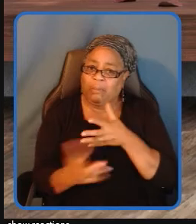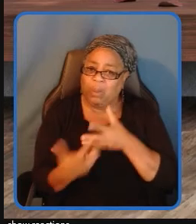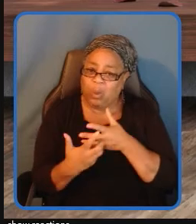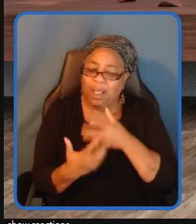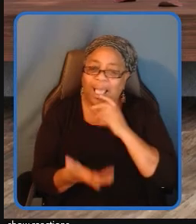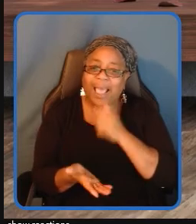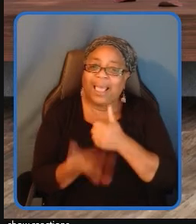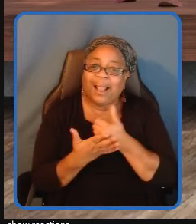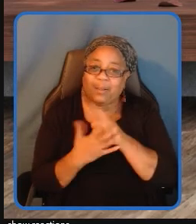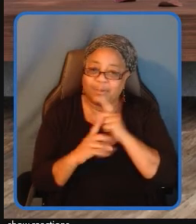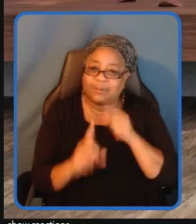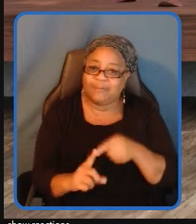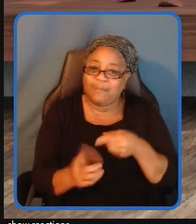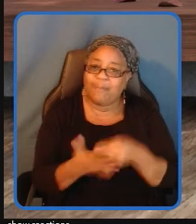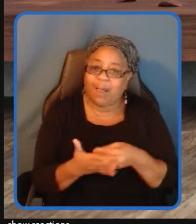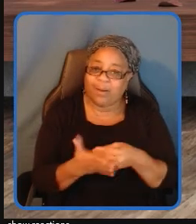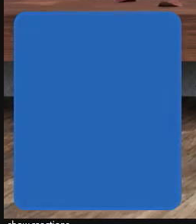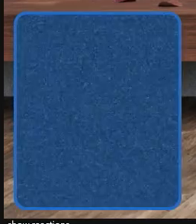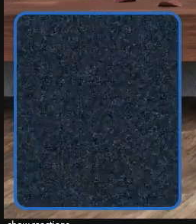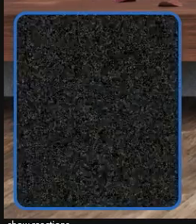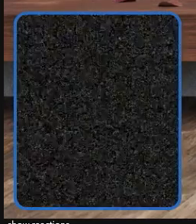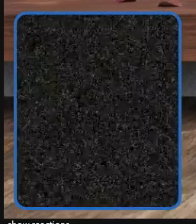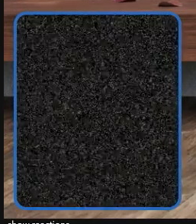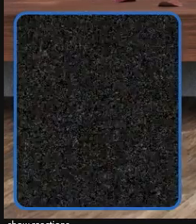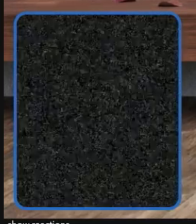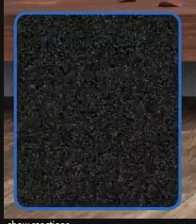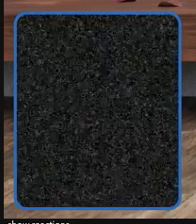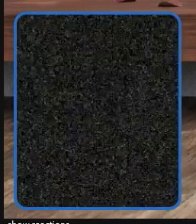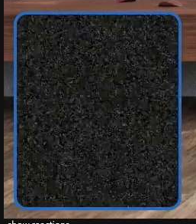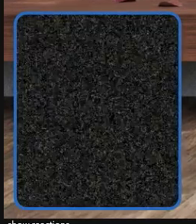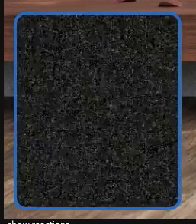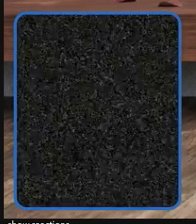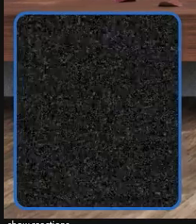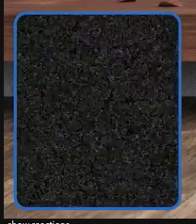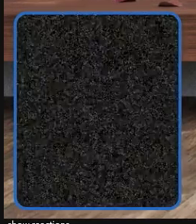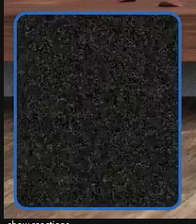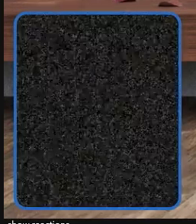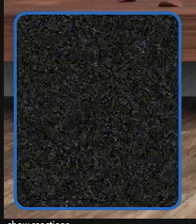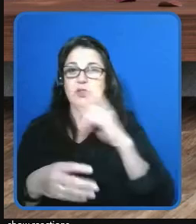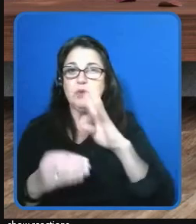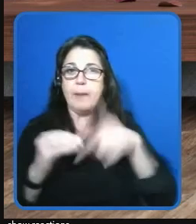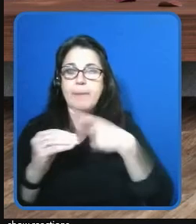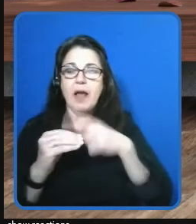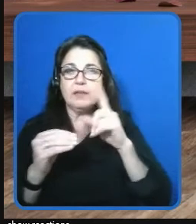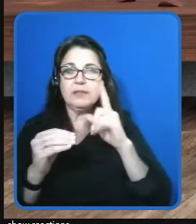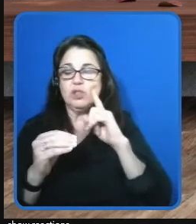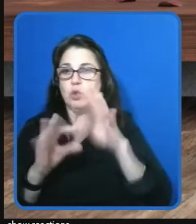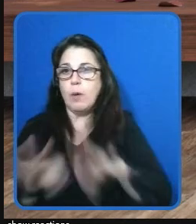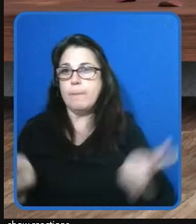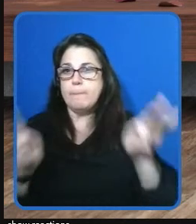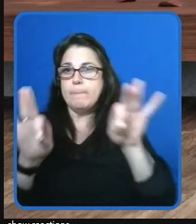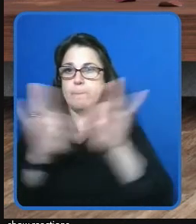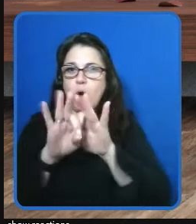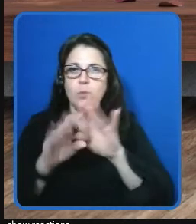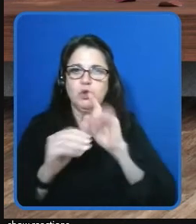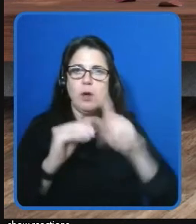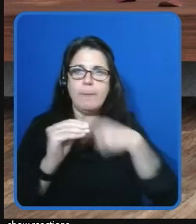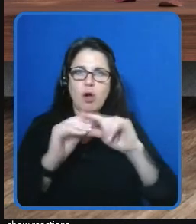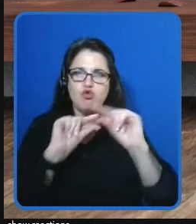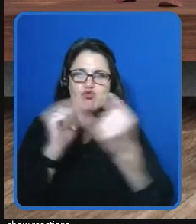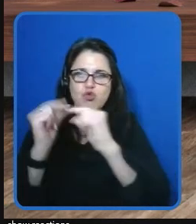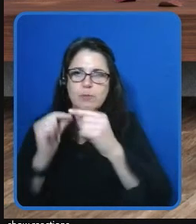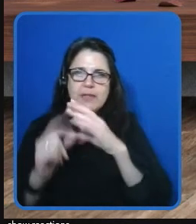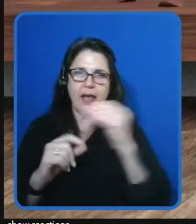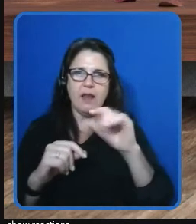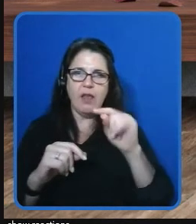I just add something? Because what John is mentioning is so important, I think, from the othering and talking about groups. So one thing that